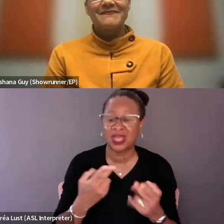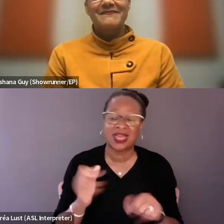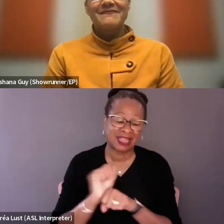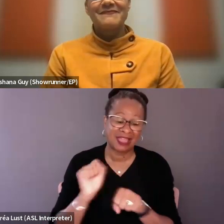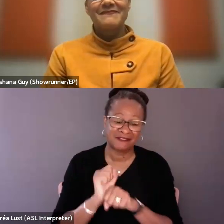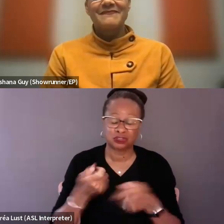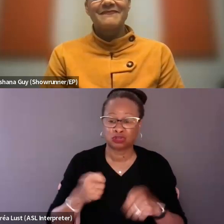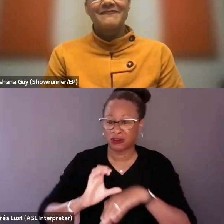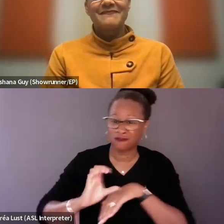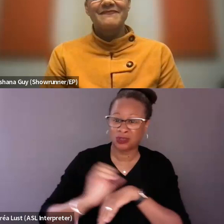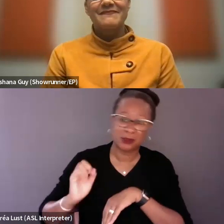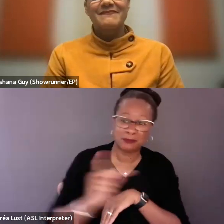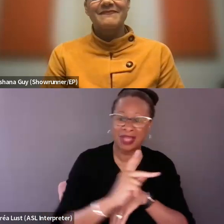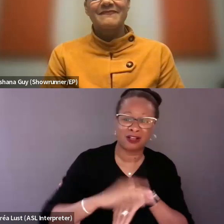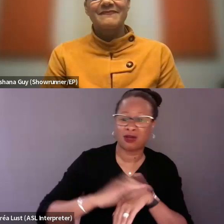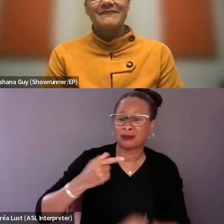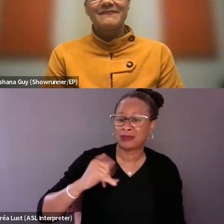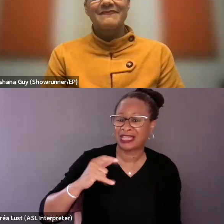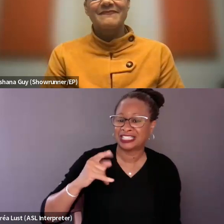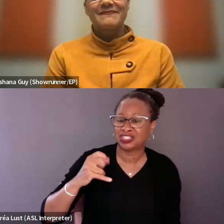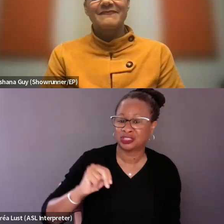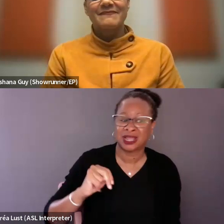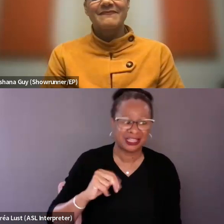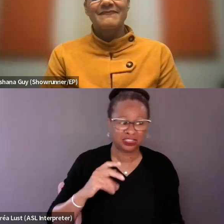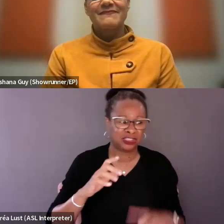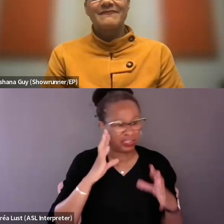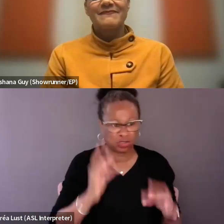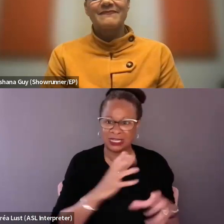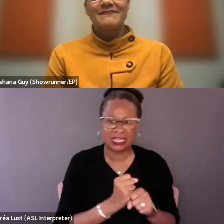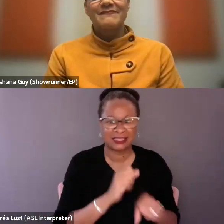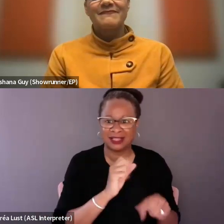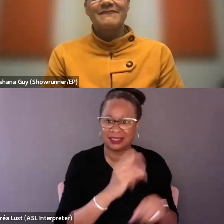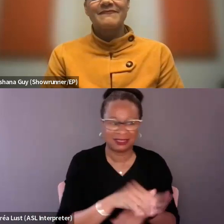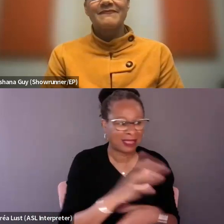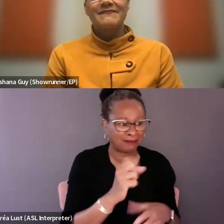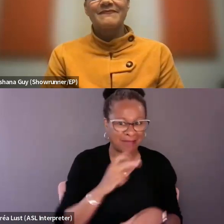back on the plantation and being determined to get land. I didn't know these names.